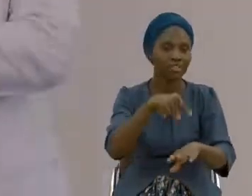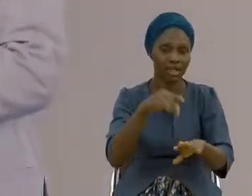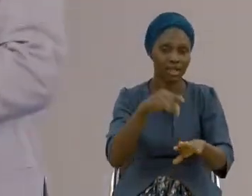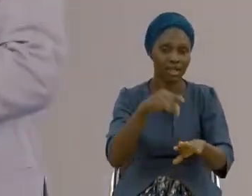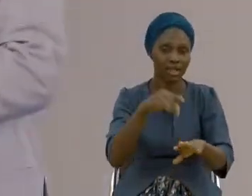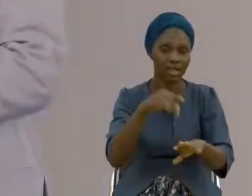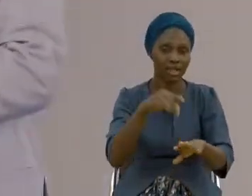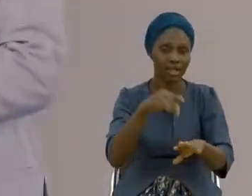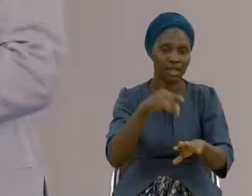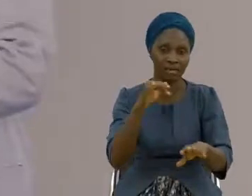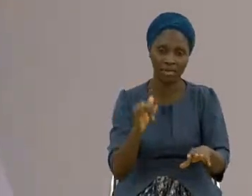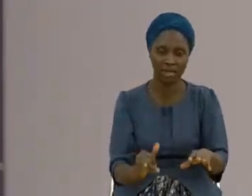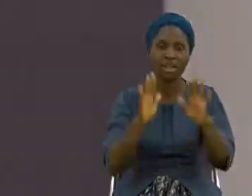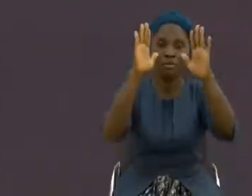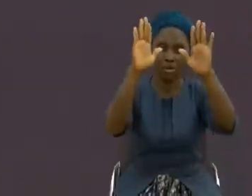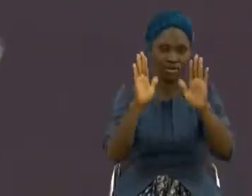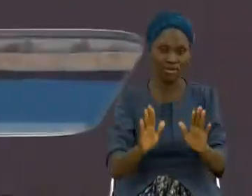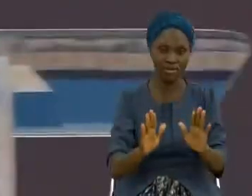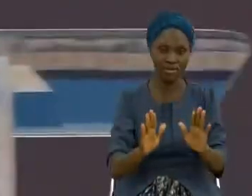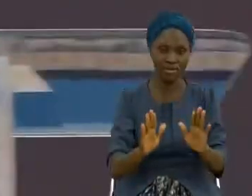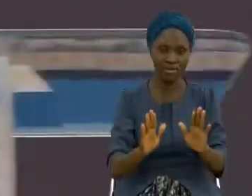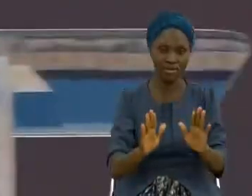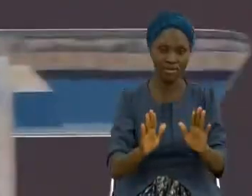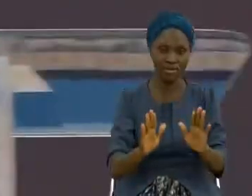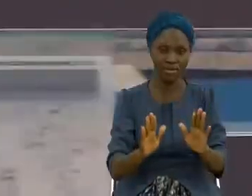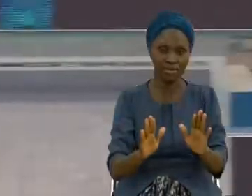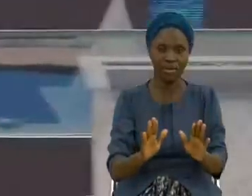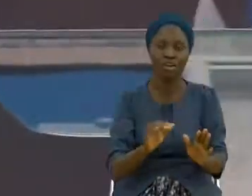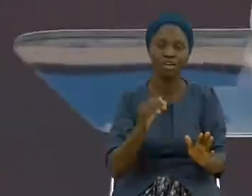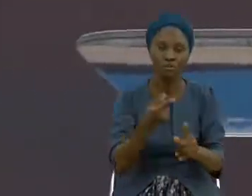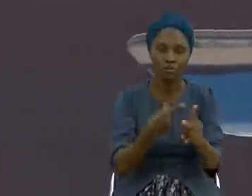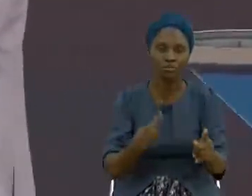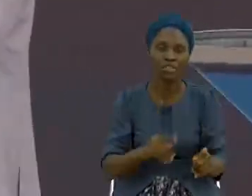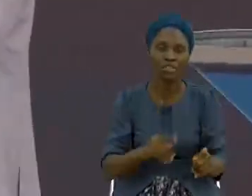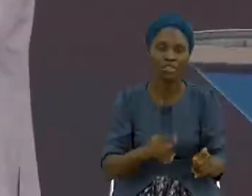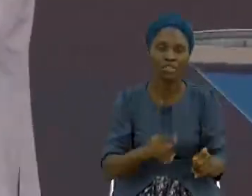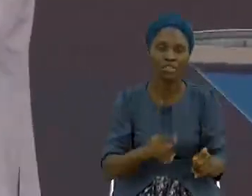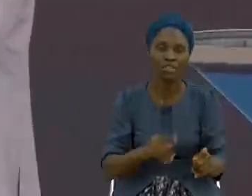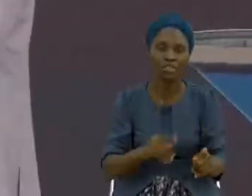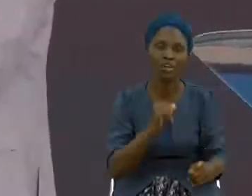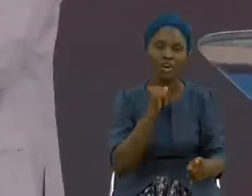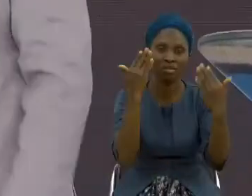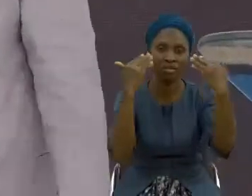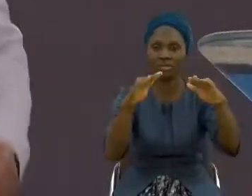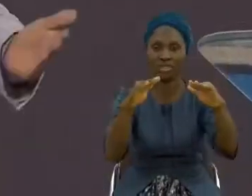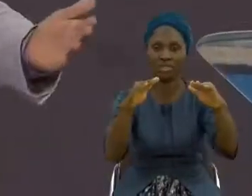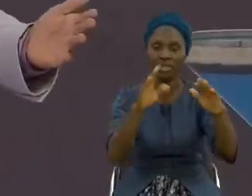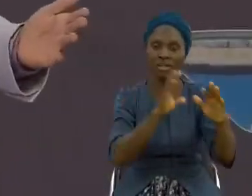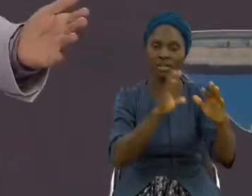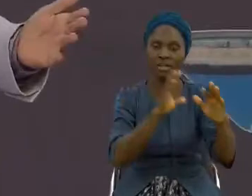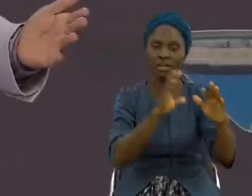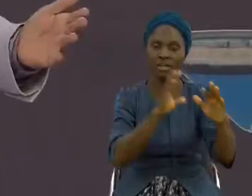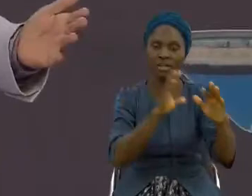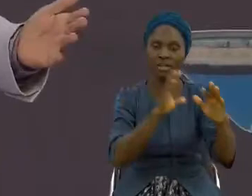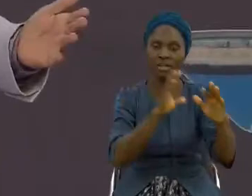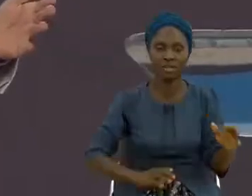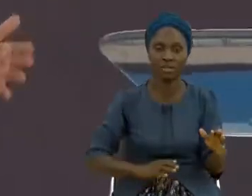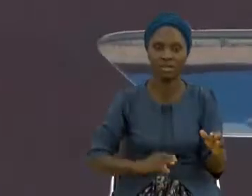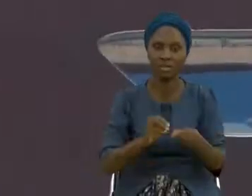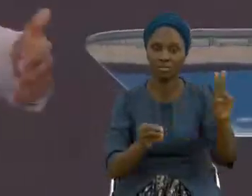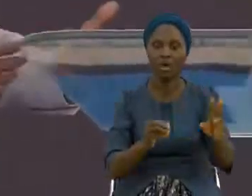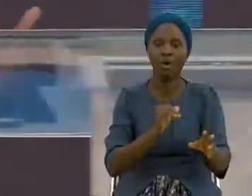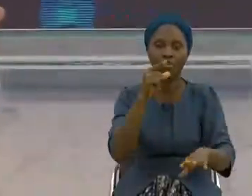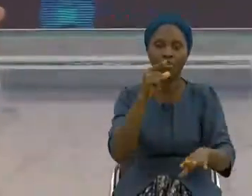unlimited christ two on season miracles number three on